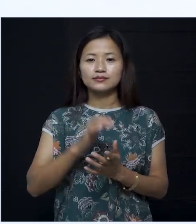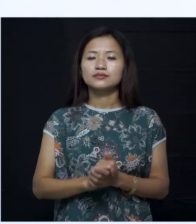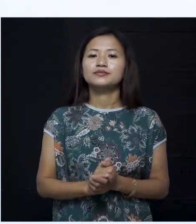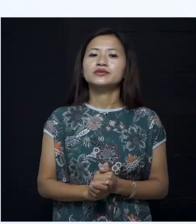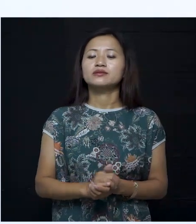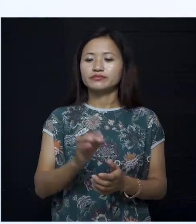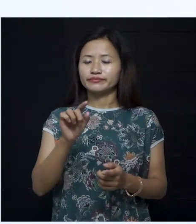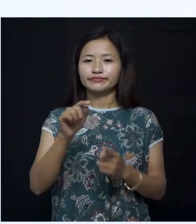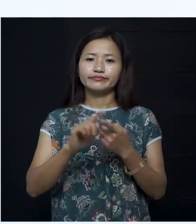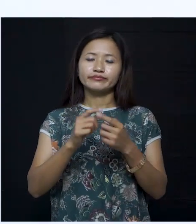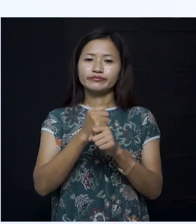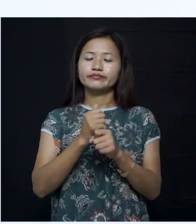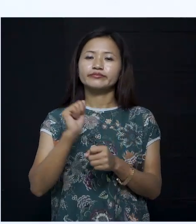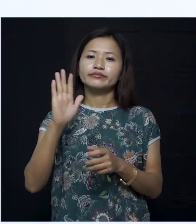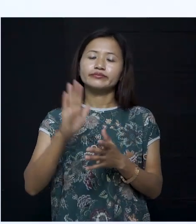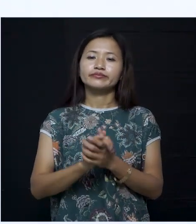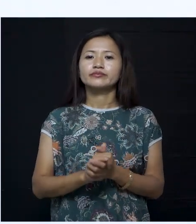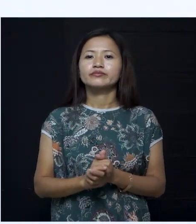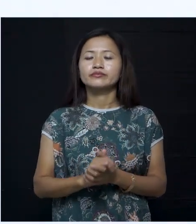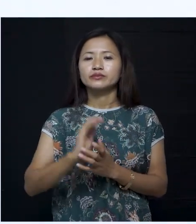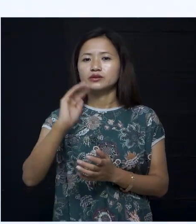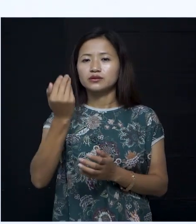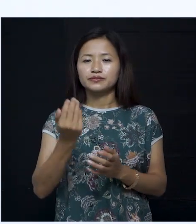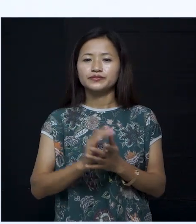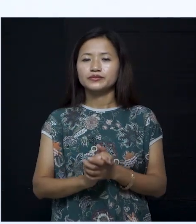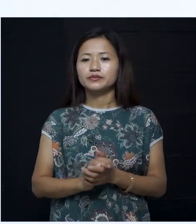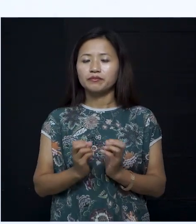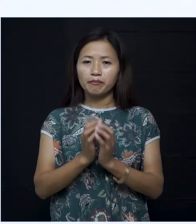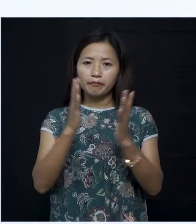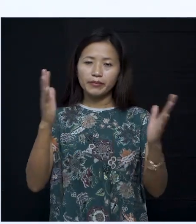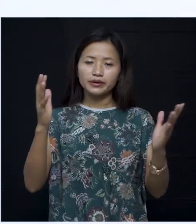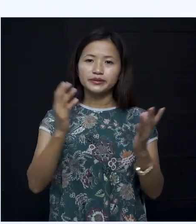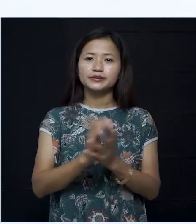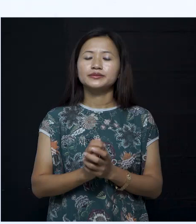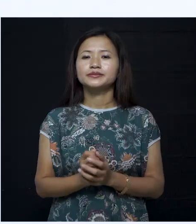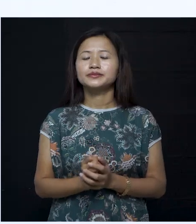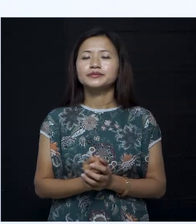5 examples here. Some, many,